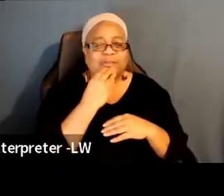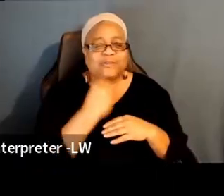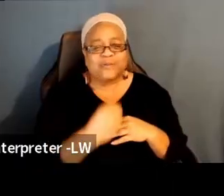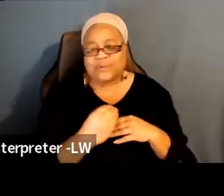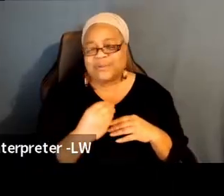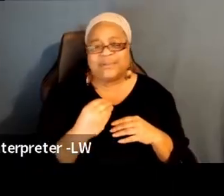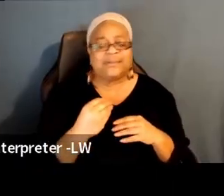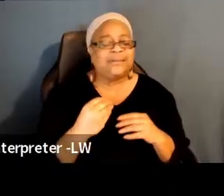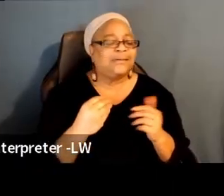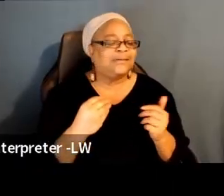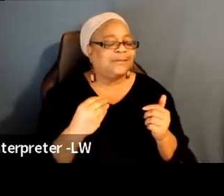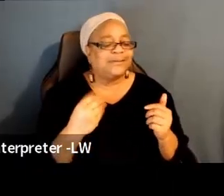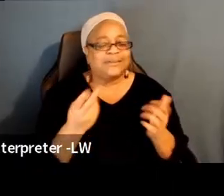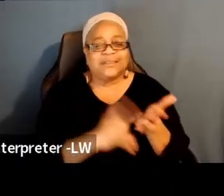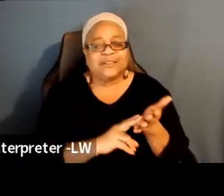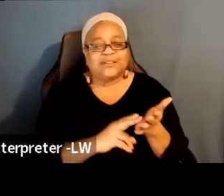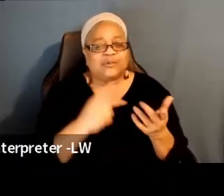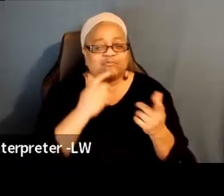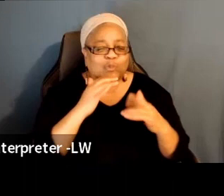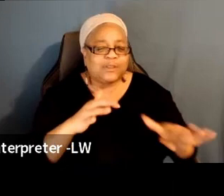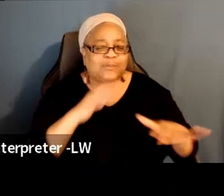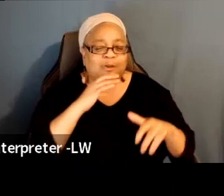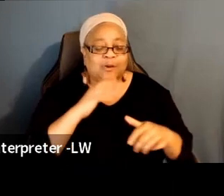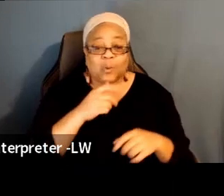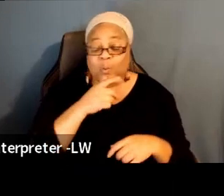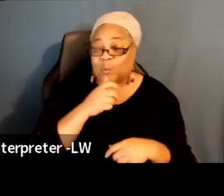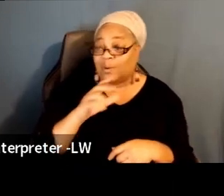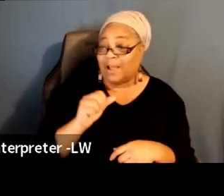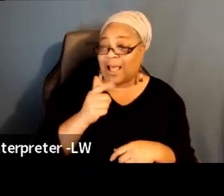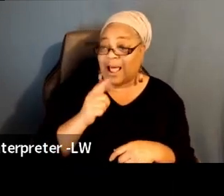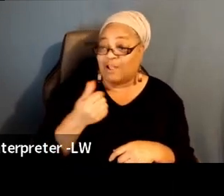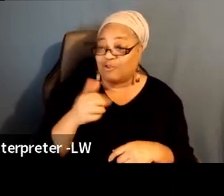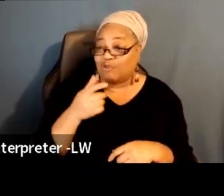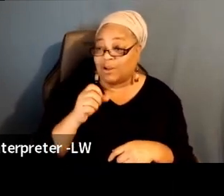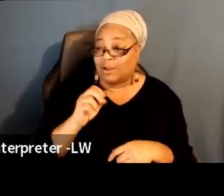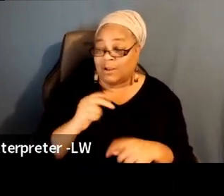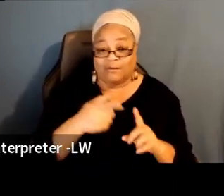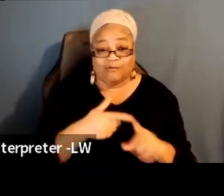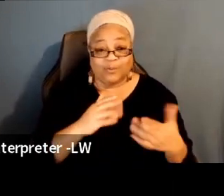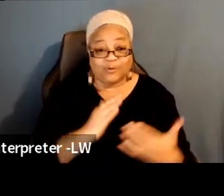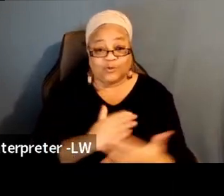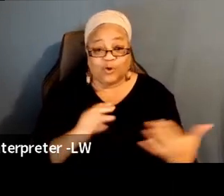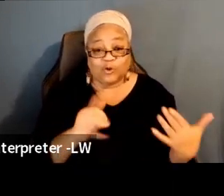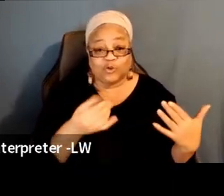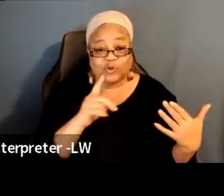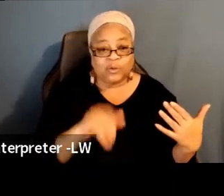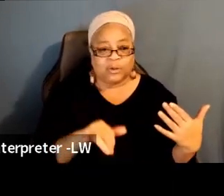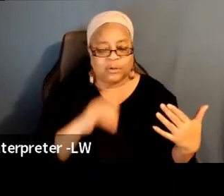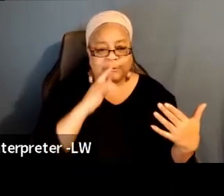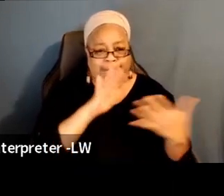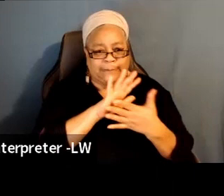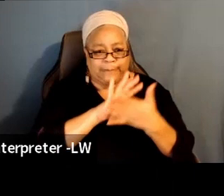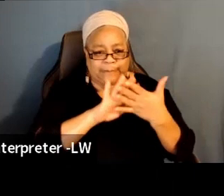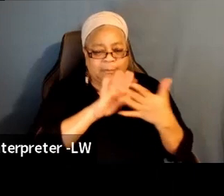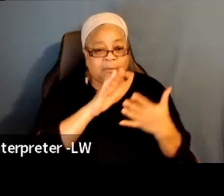Al Green, cooing his love song, come lullaby, Judy. The footage is grainy, but its texture